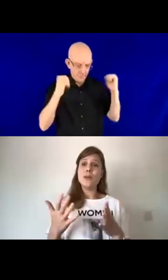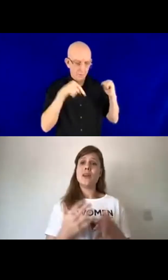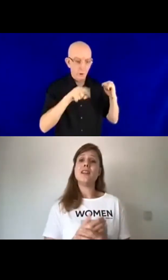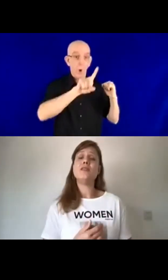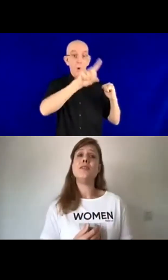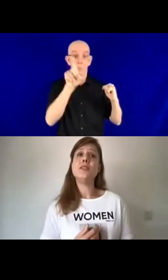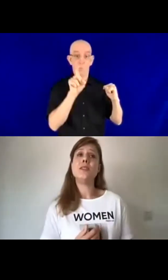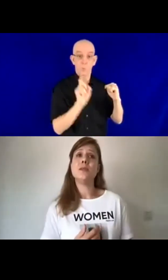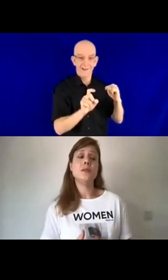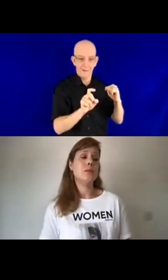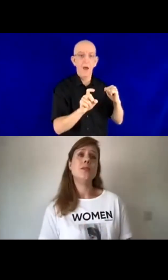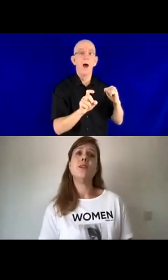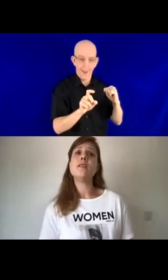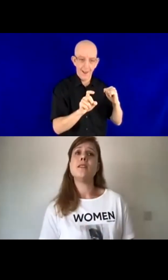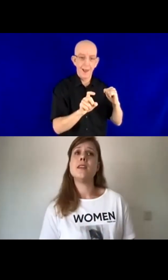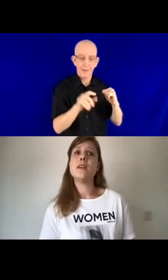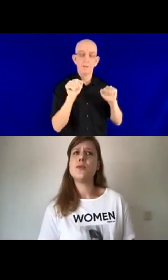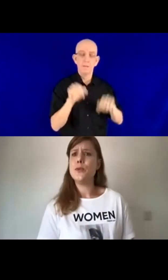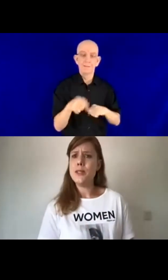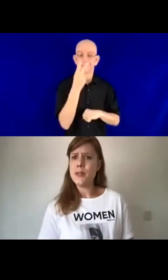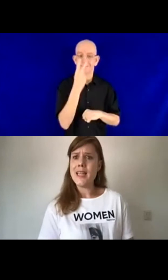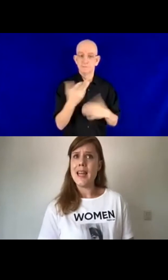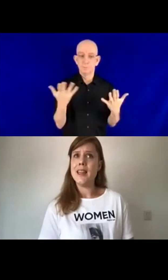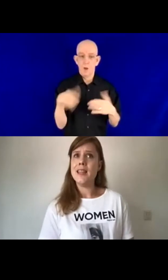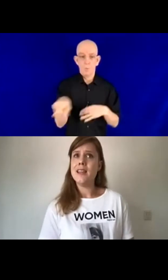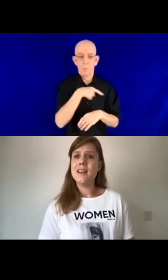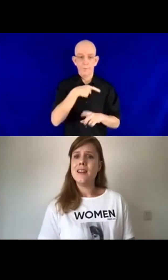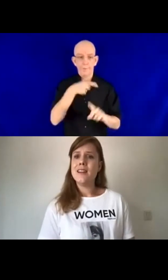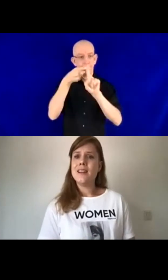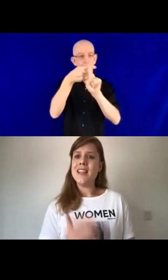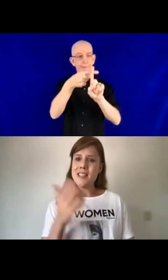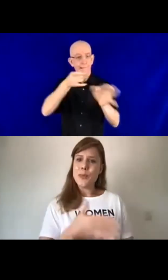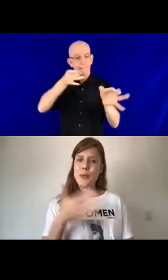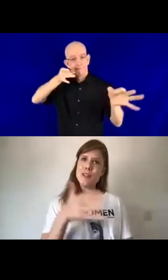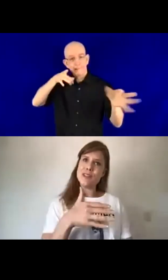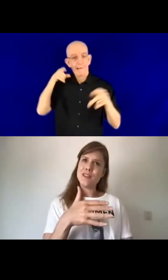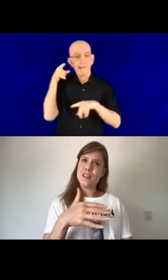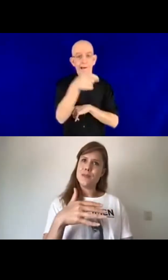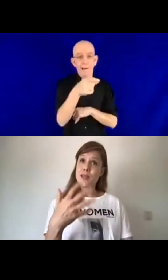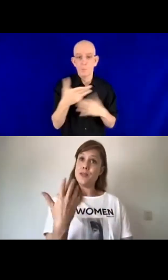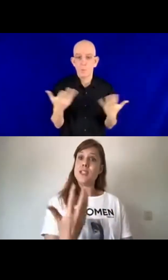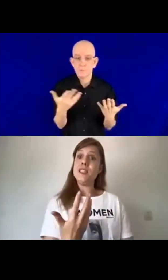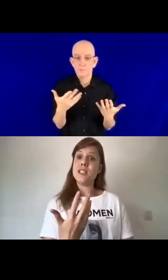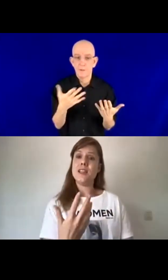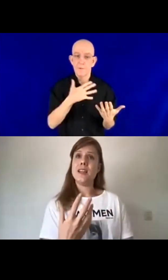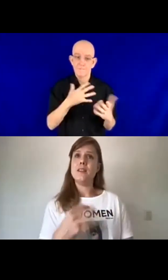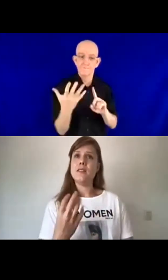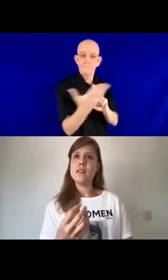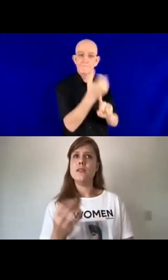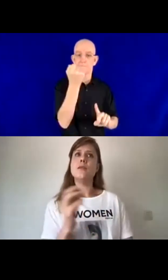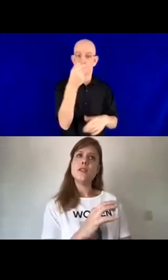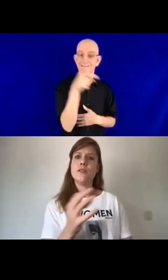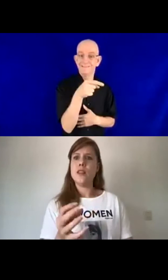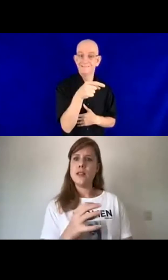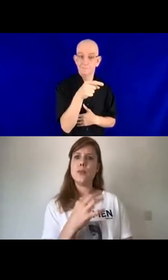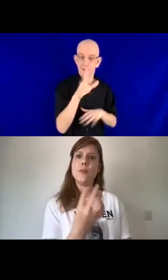we look at the future, we could ask ourselves, would we do it again? And this is where we can start being strategic and consider